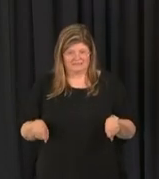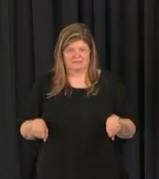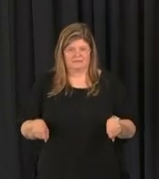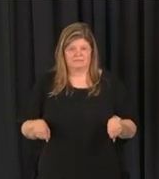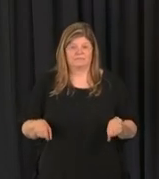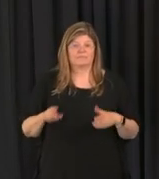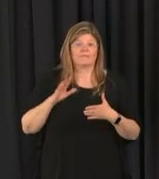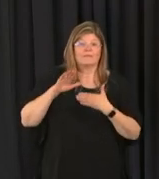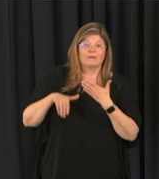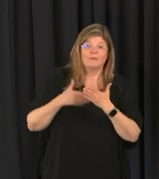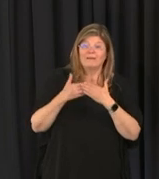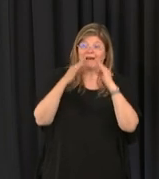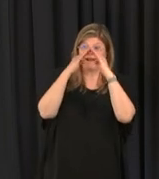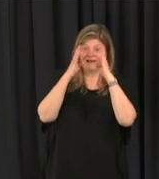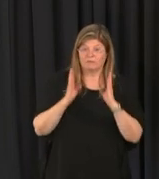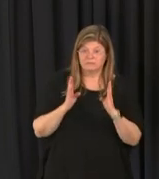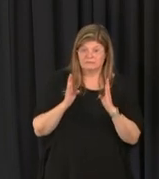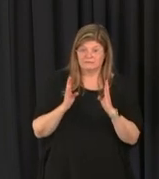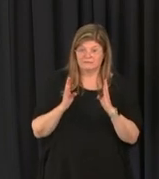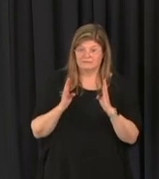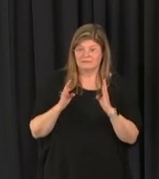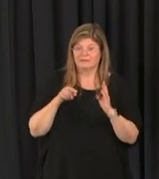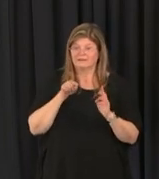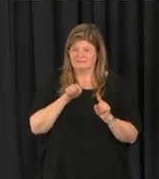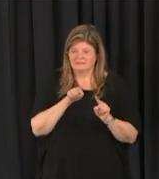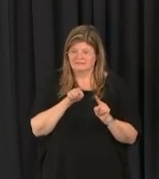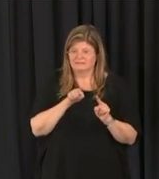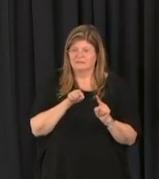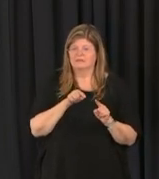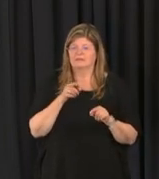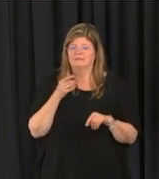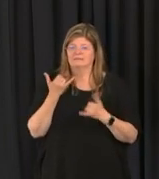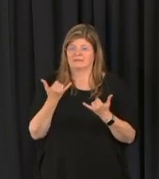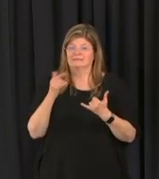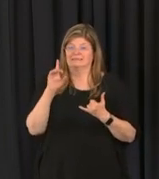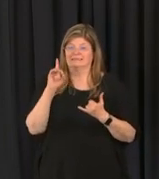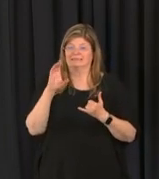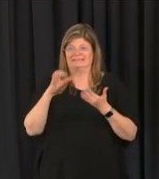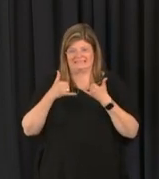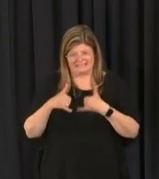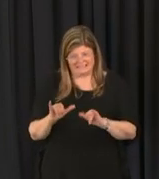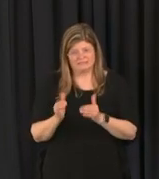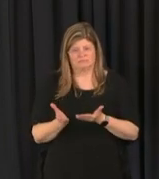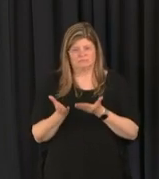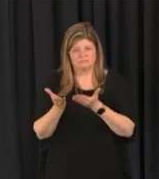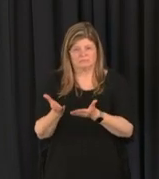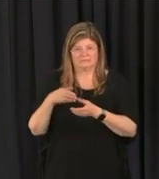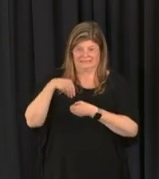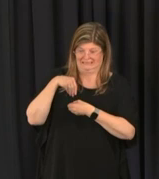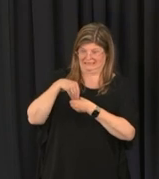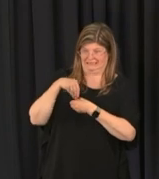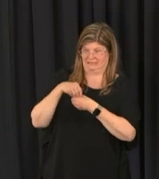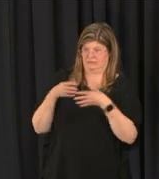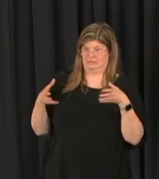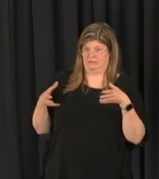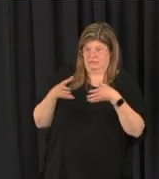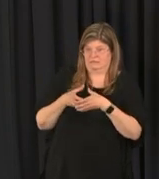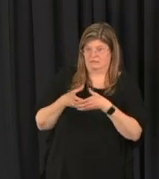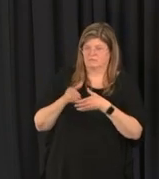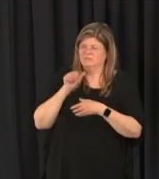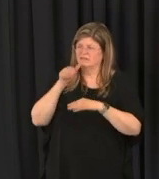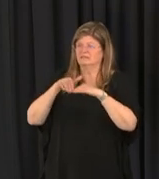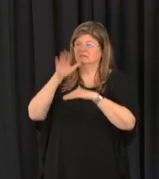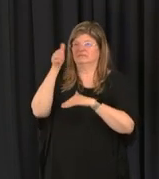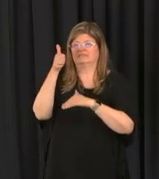people from all households. We also want to note that at this time, DC is still recommending that indoor gatherings not exceed